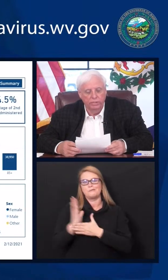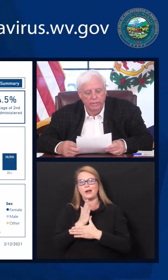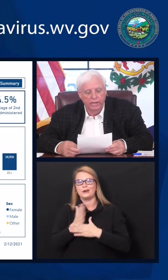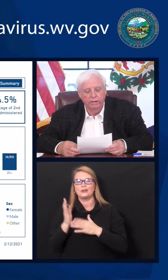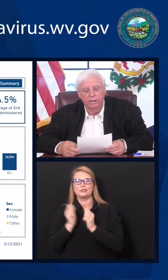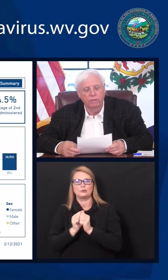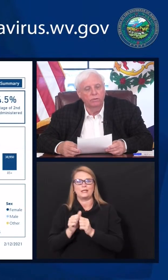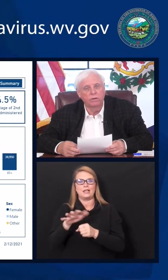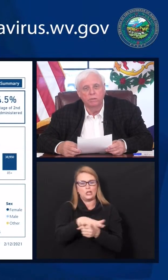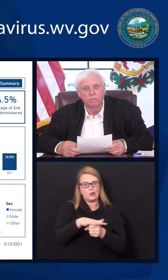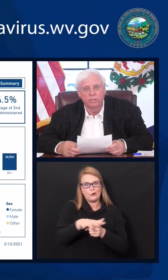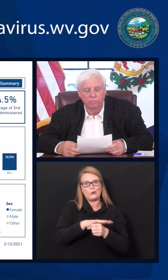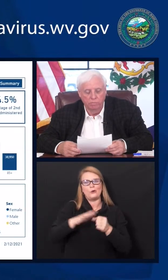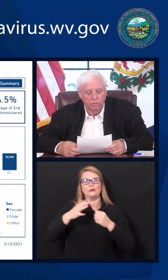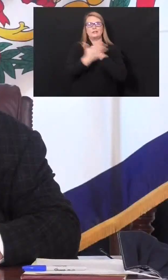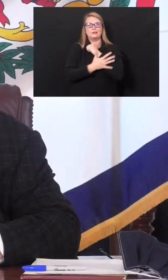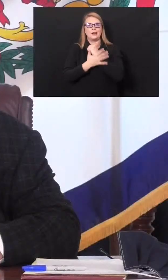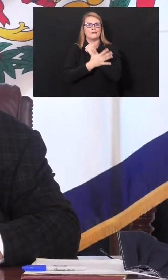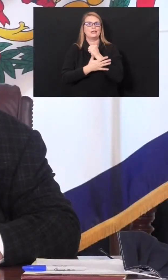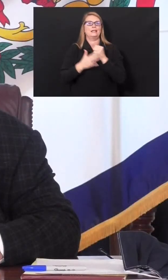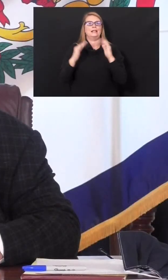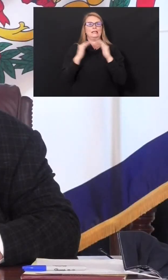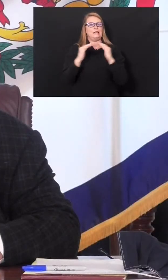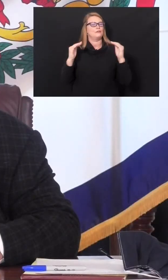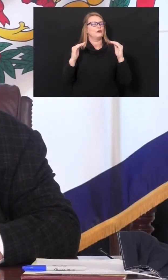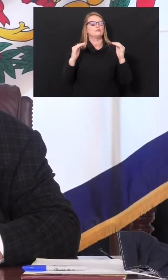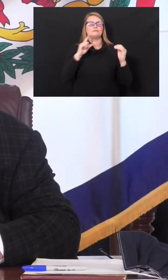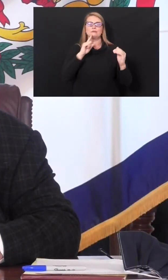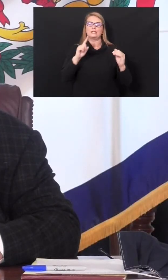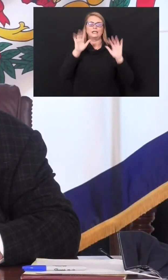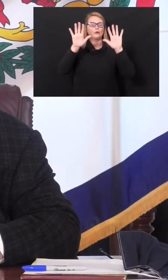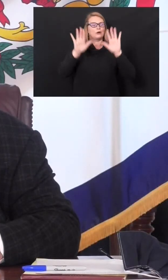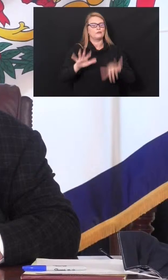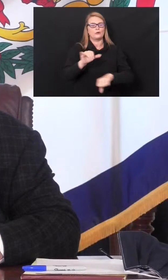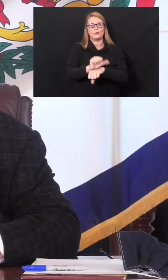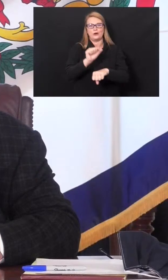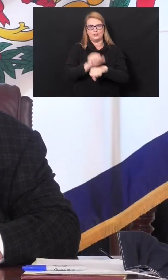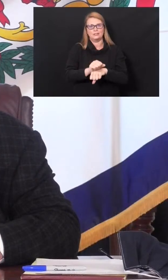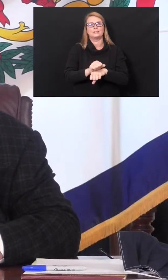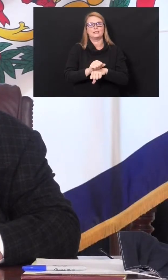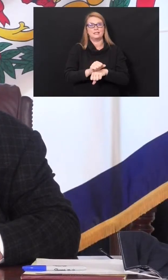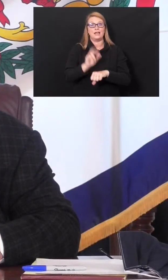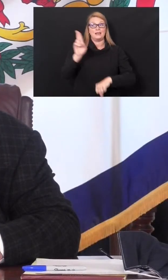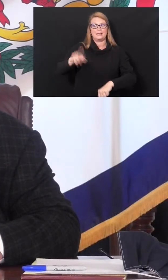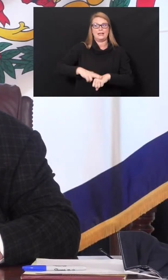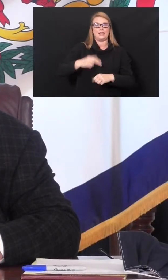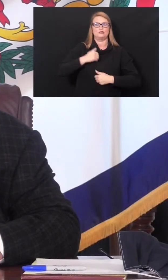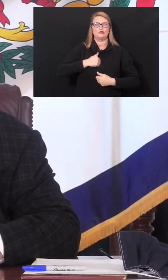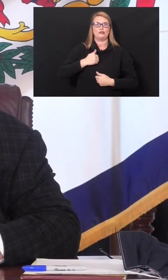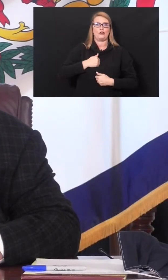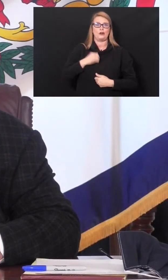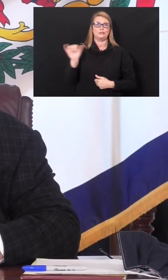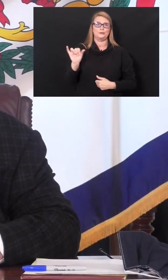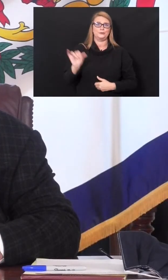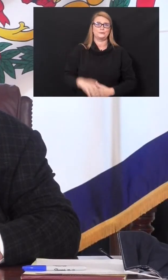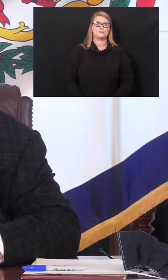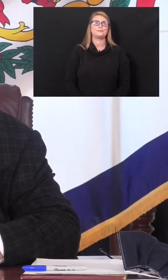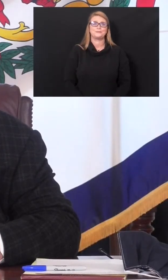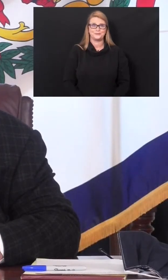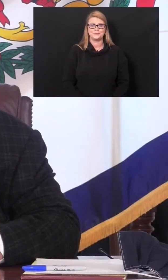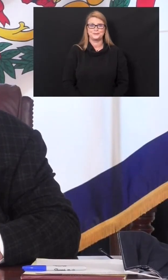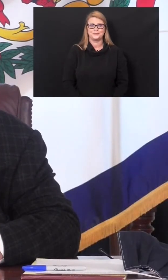level and the county level are unbelievable. Great, great, great work. And great work by our National Guard. You